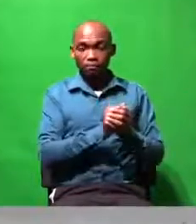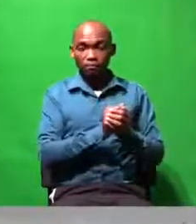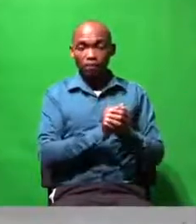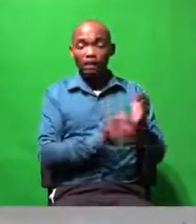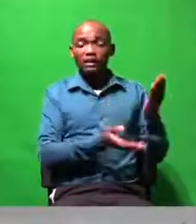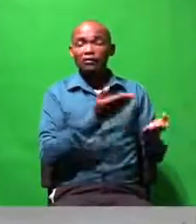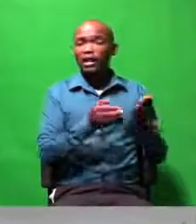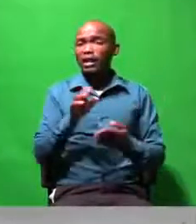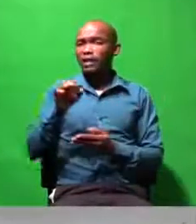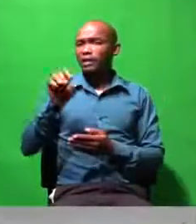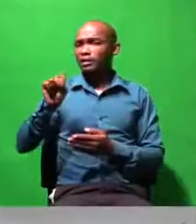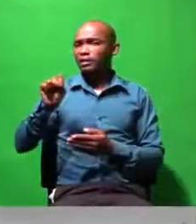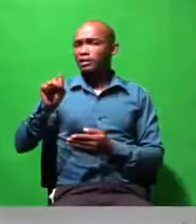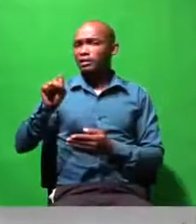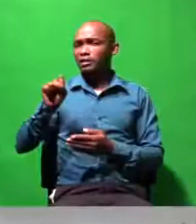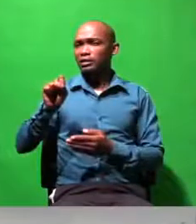surveying.